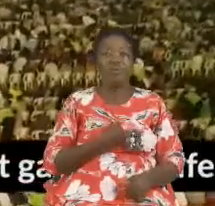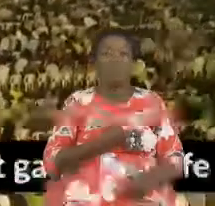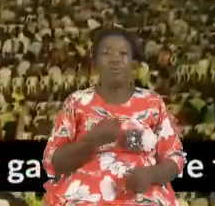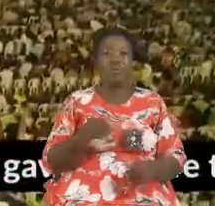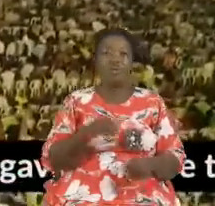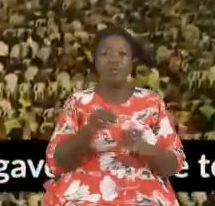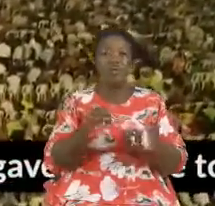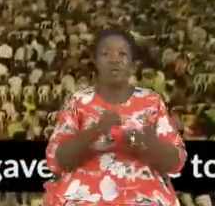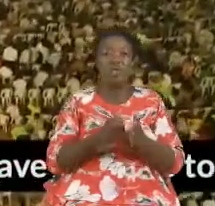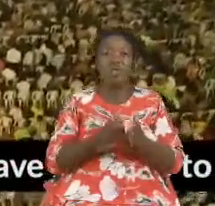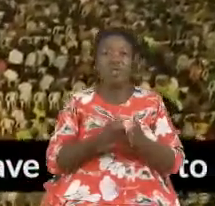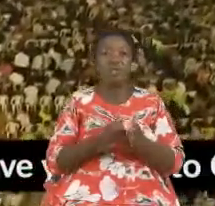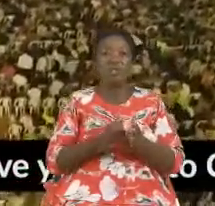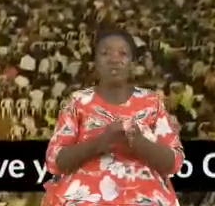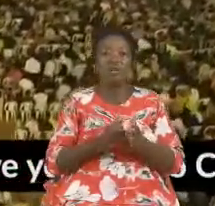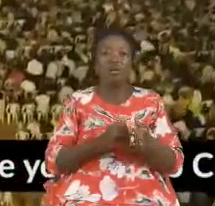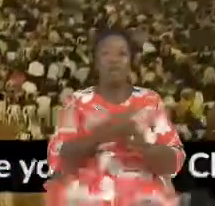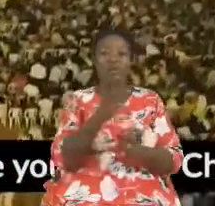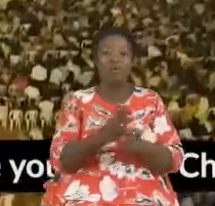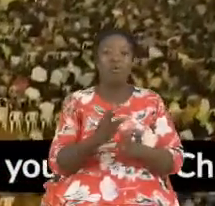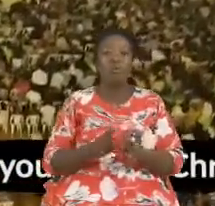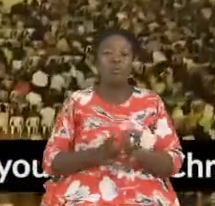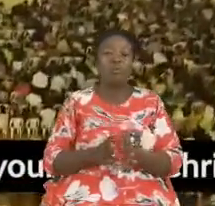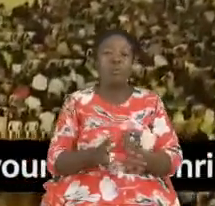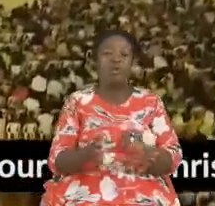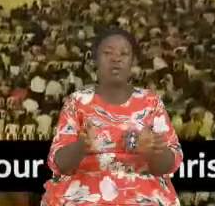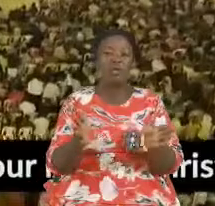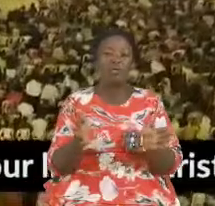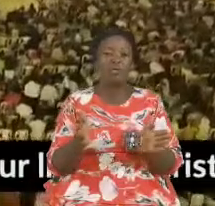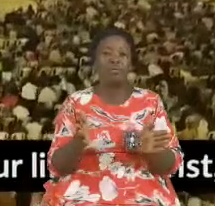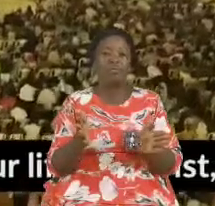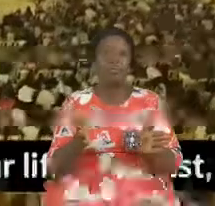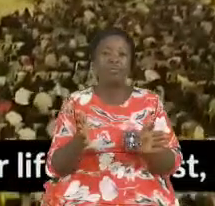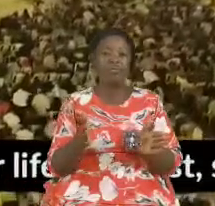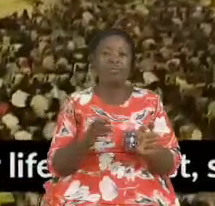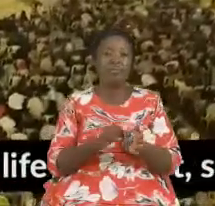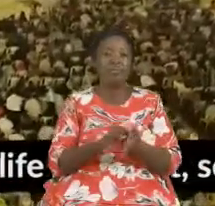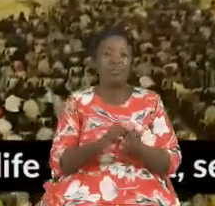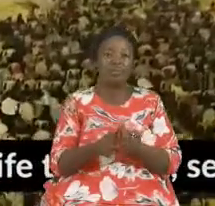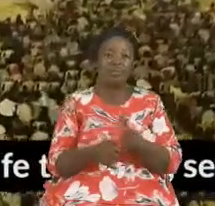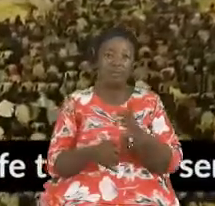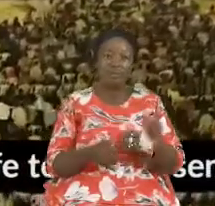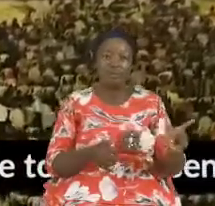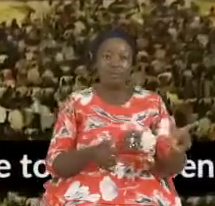will help every one of us to do it globally.